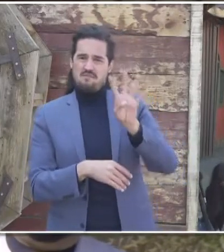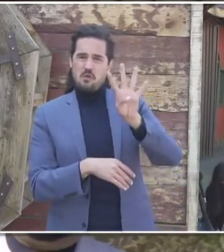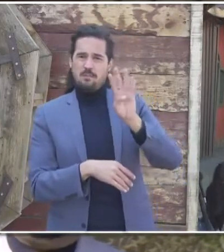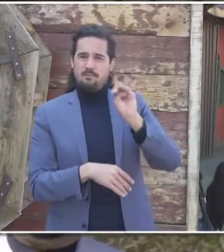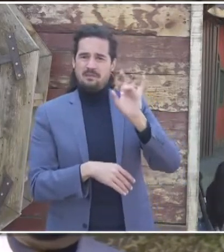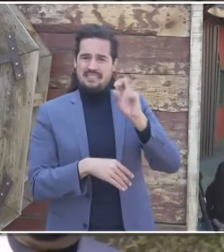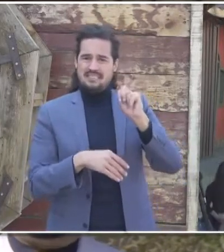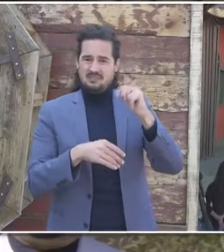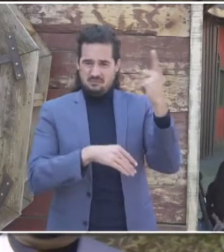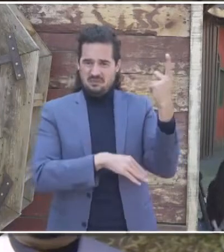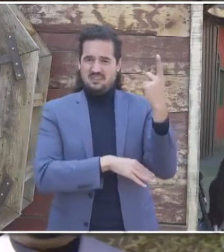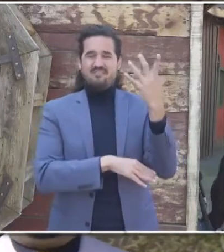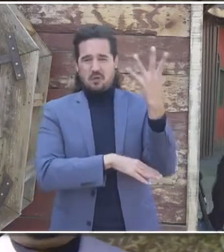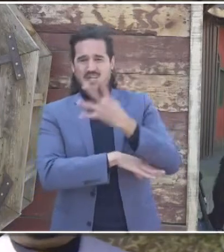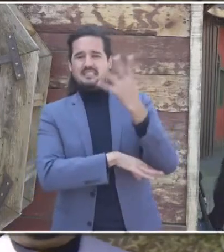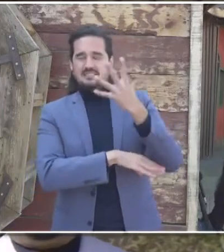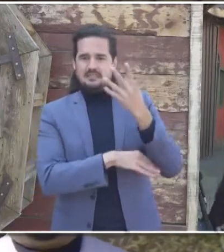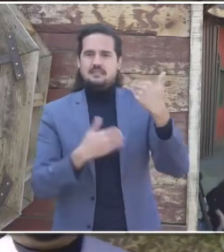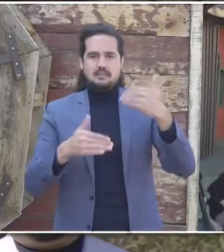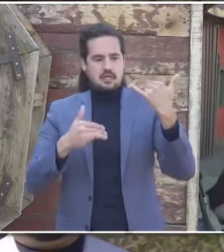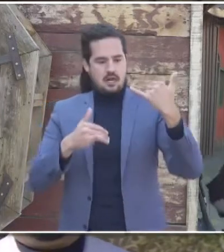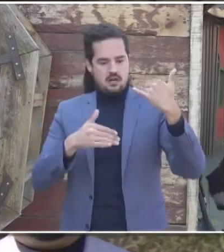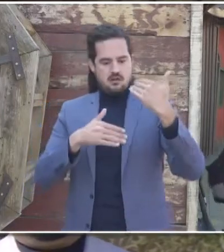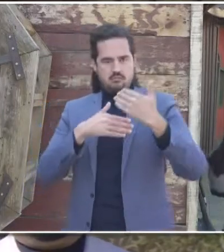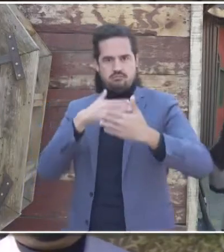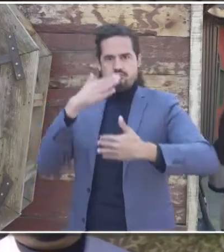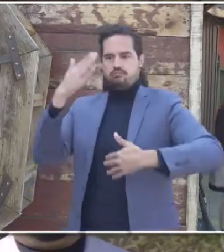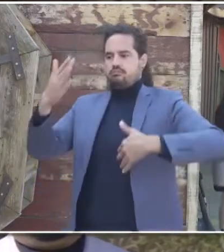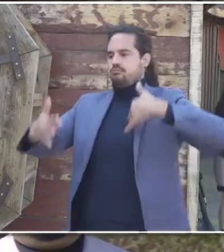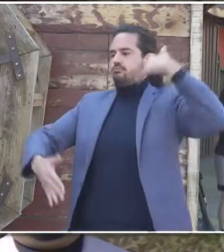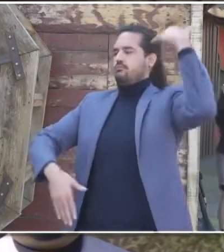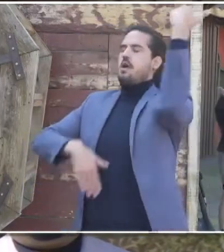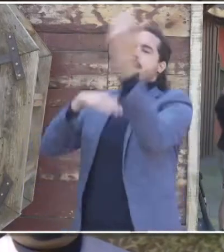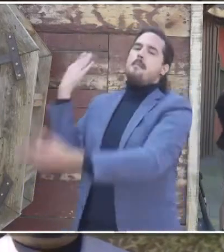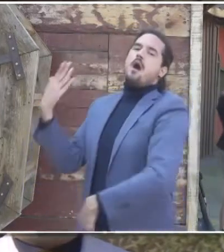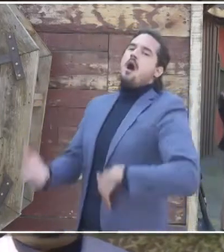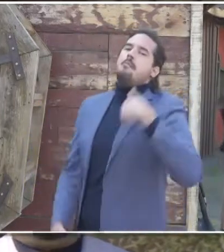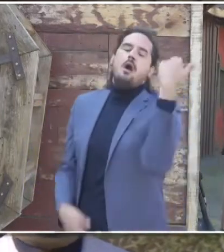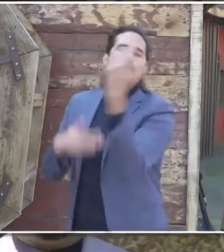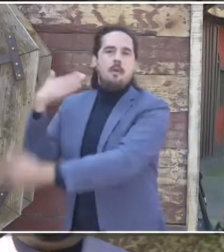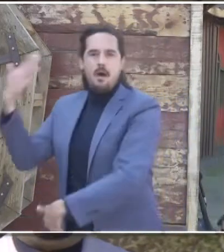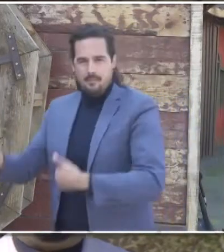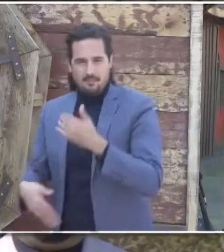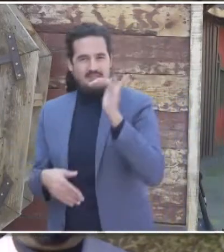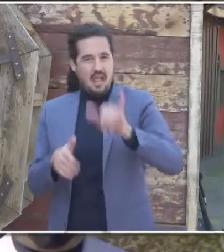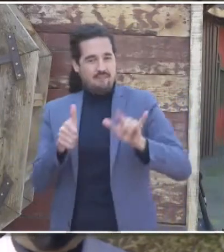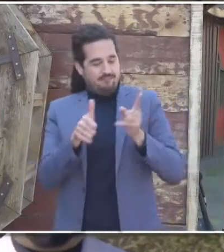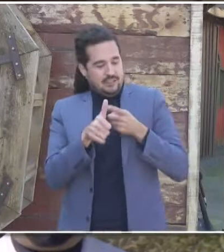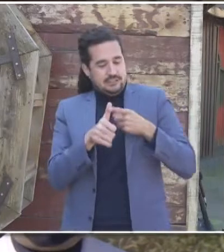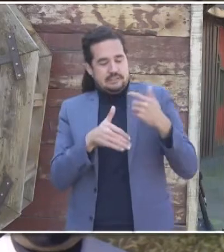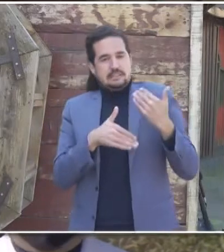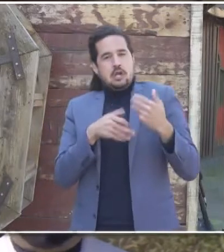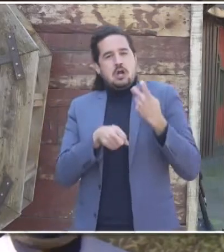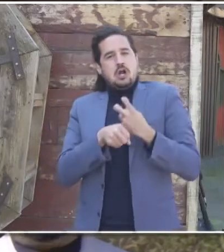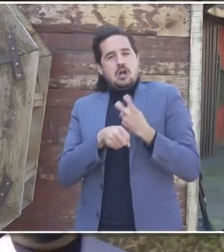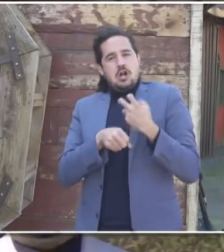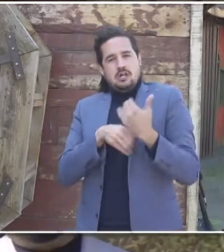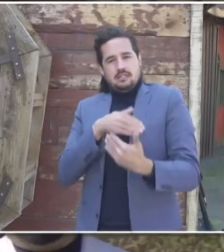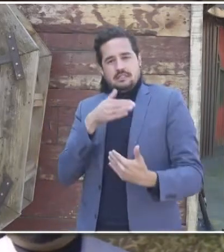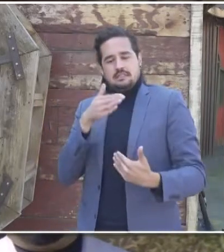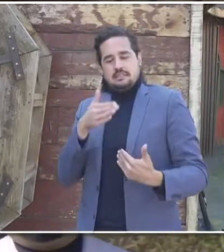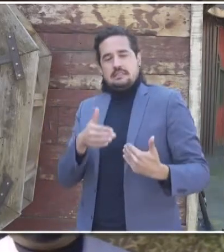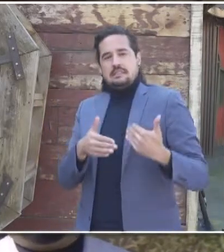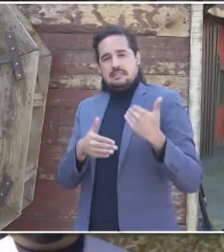flywheel in terms of the distribution, the application, the administration of the vaccine. Real progress is being made. We